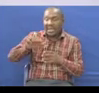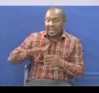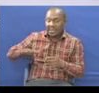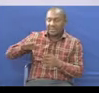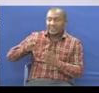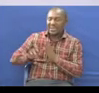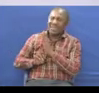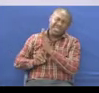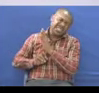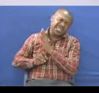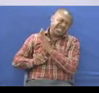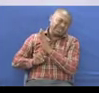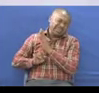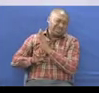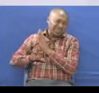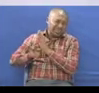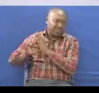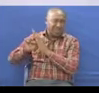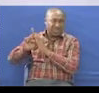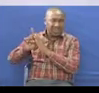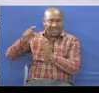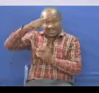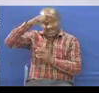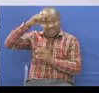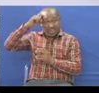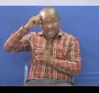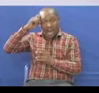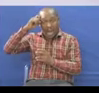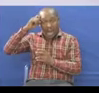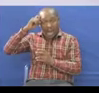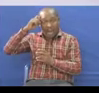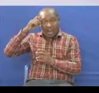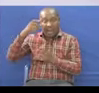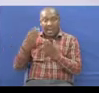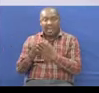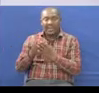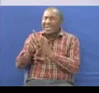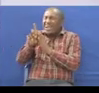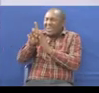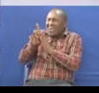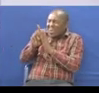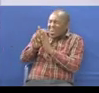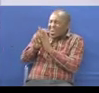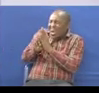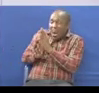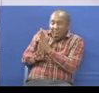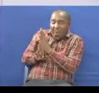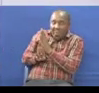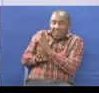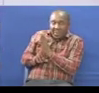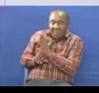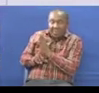temperatures or high temperatures, as well as very low temperatures. This discouraged human settlement as